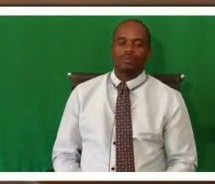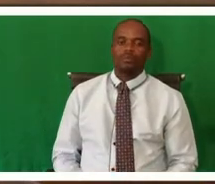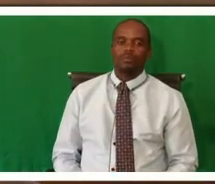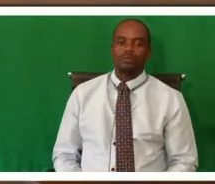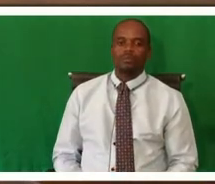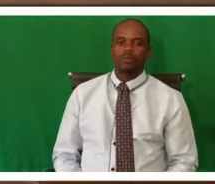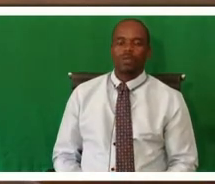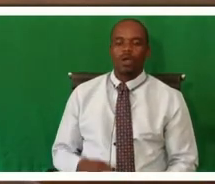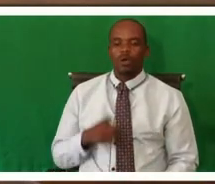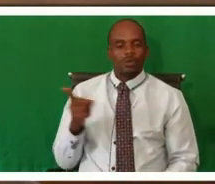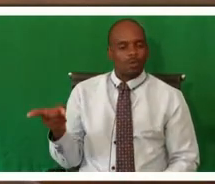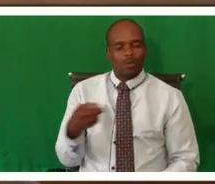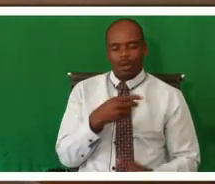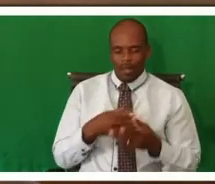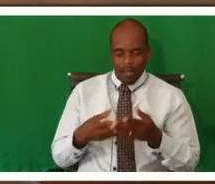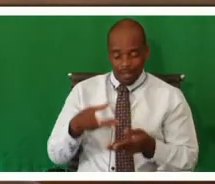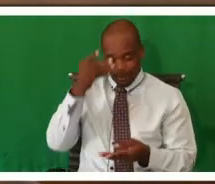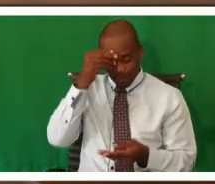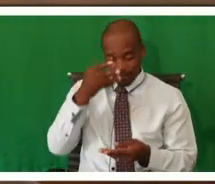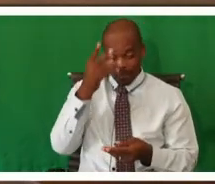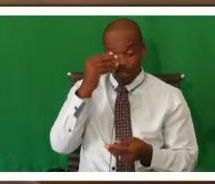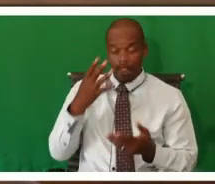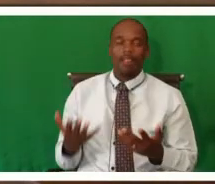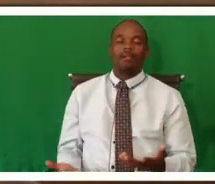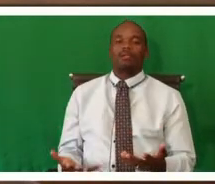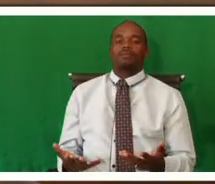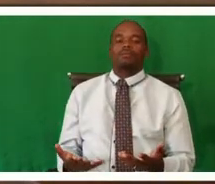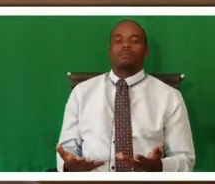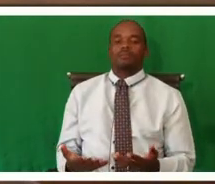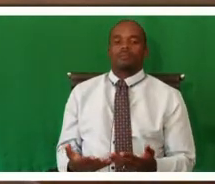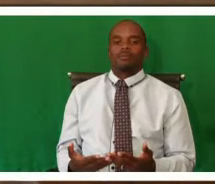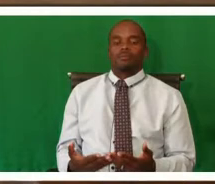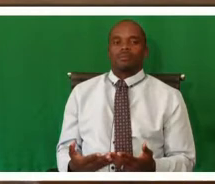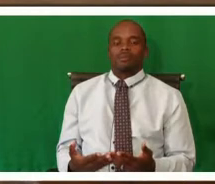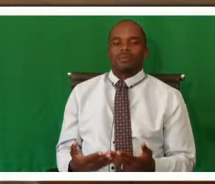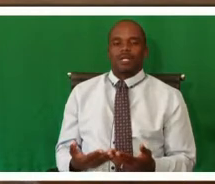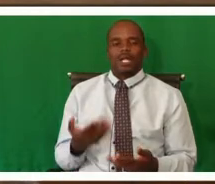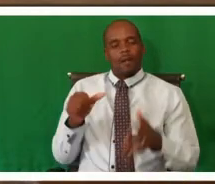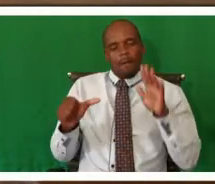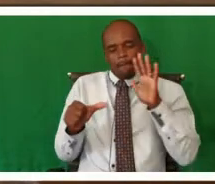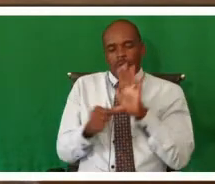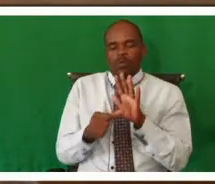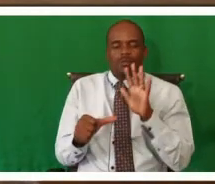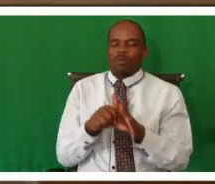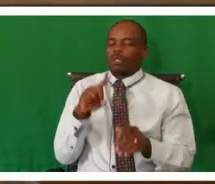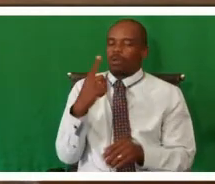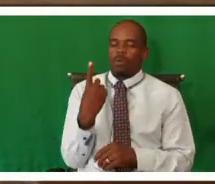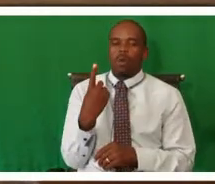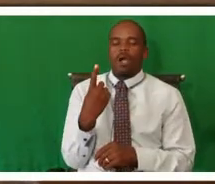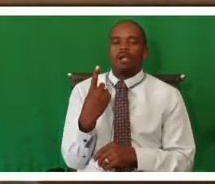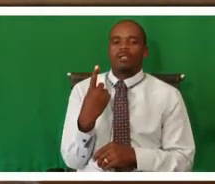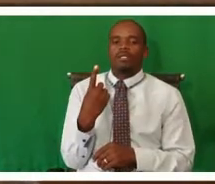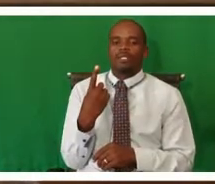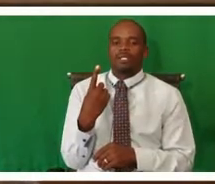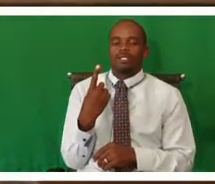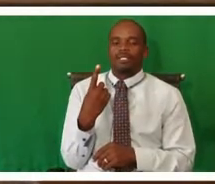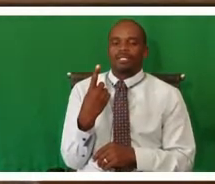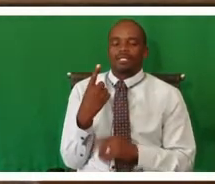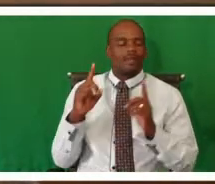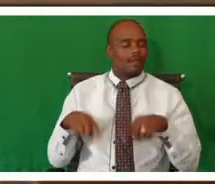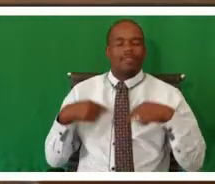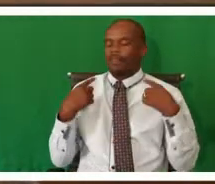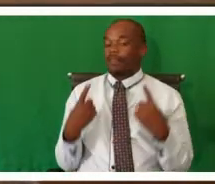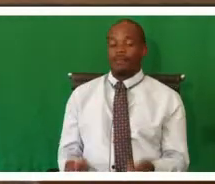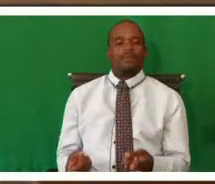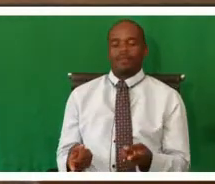Of all the lessons we have learned, the most important one is never